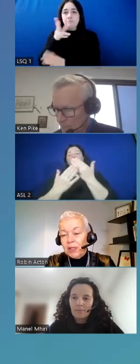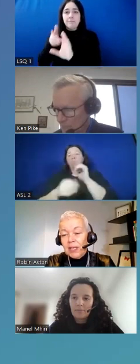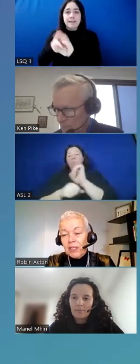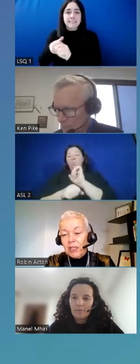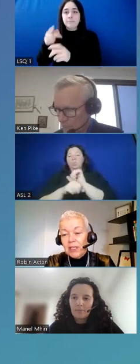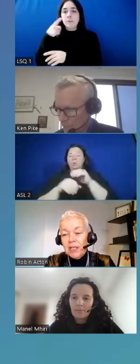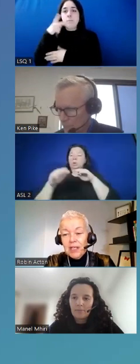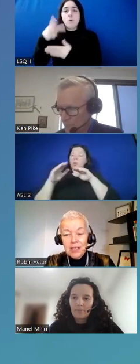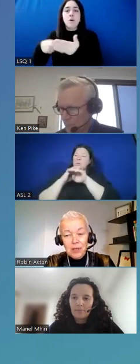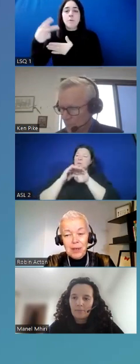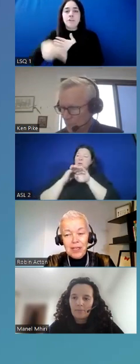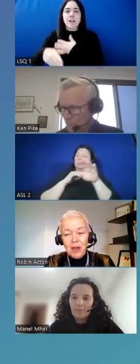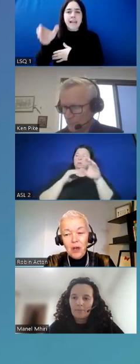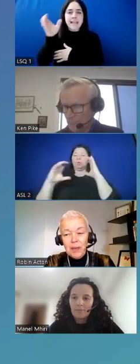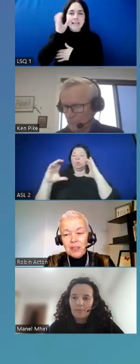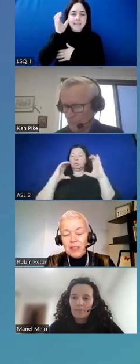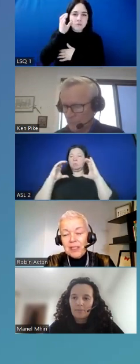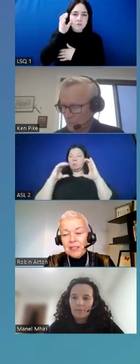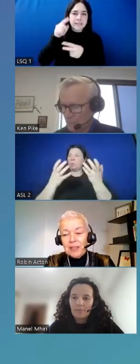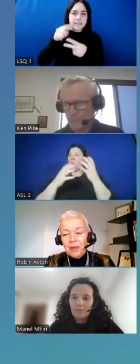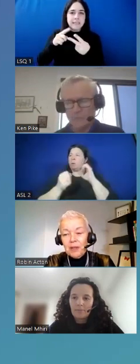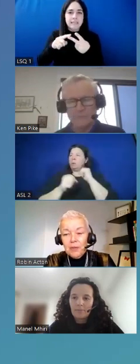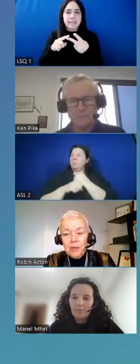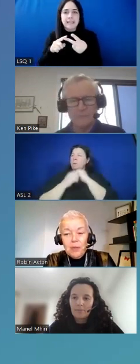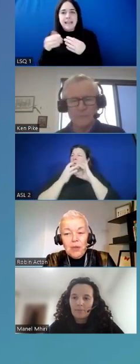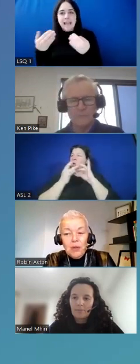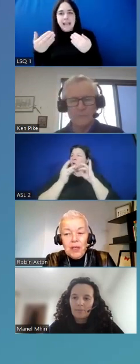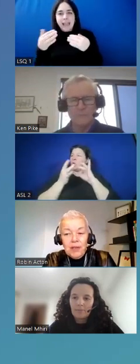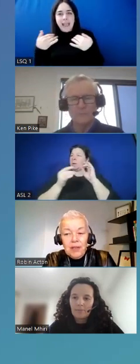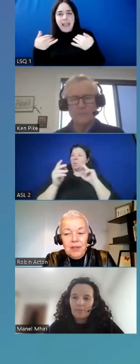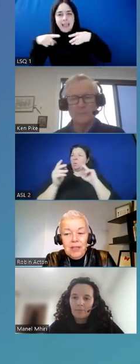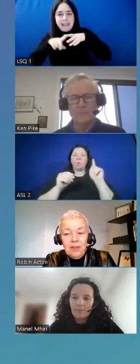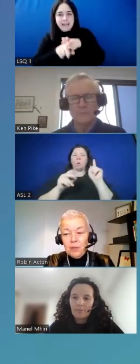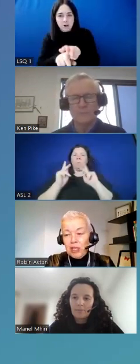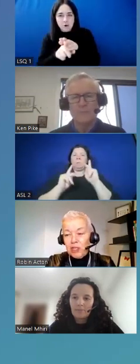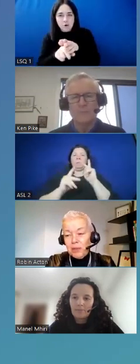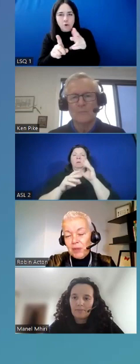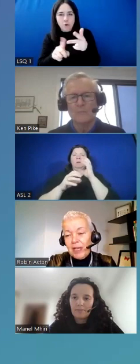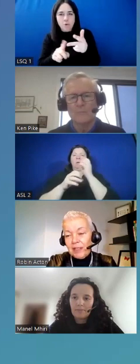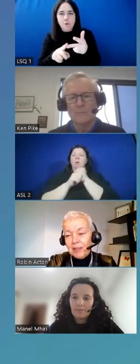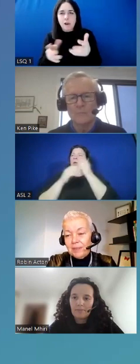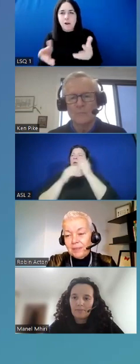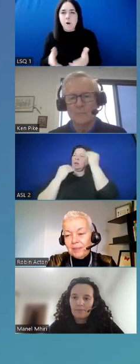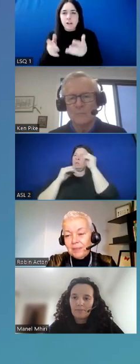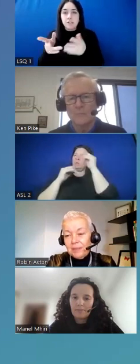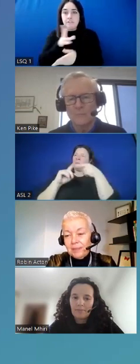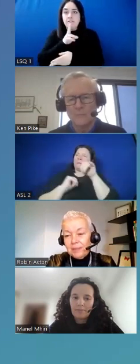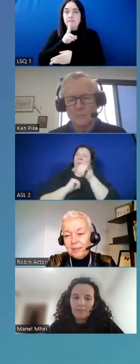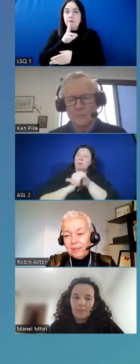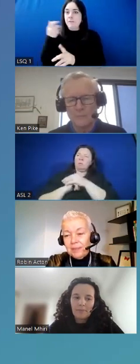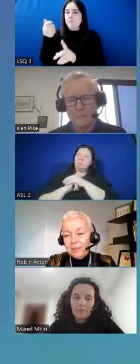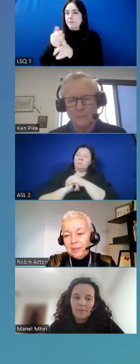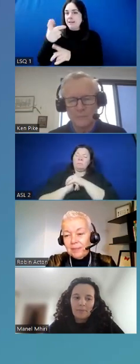accessible communication. Do you want to make a comment on that? Where could people go to get information about that?